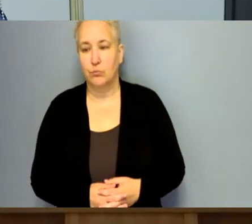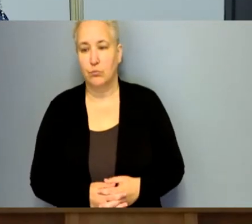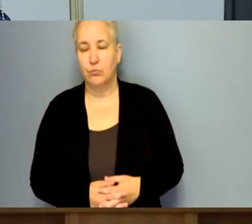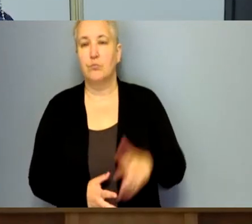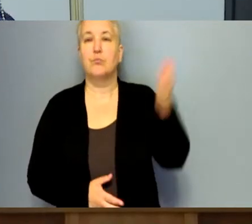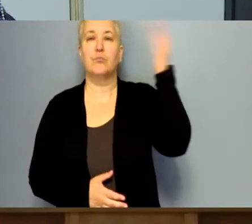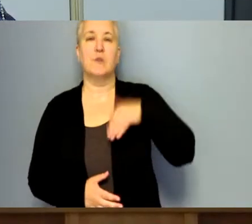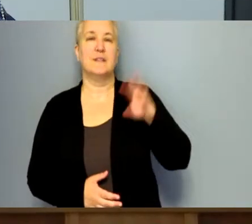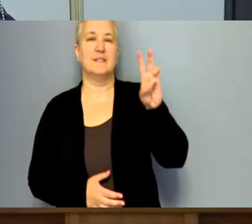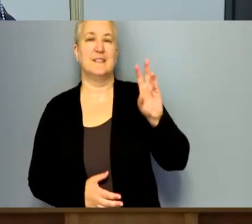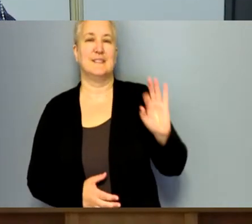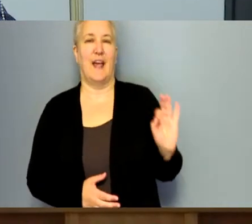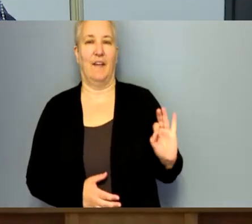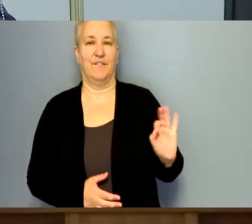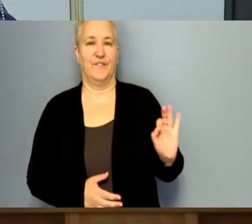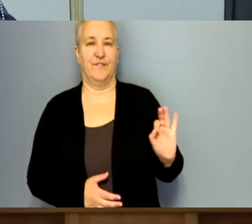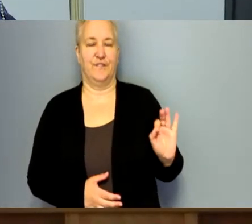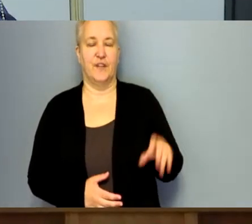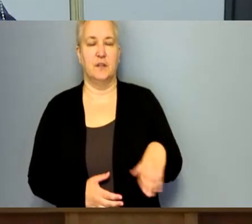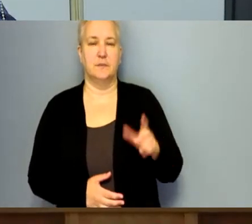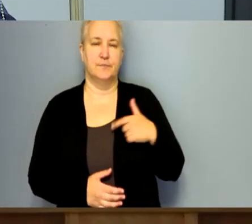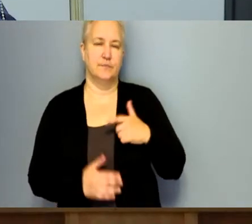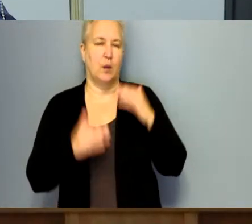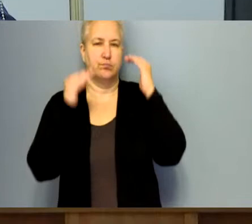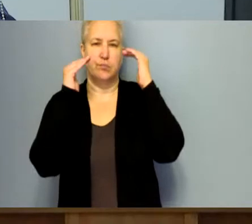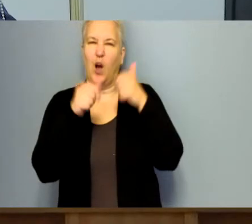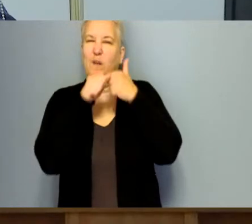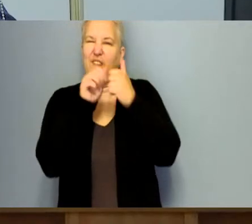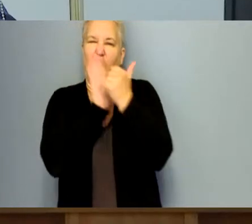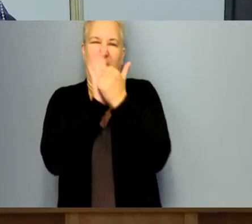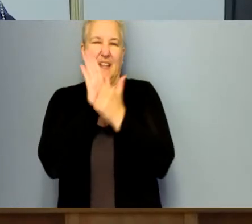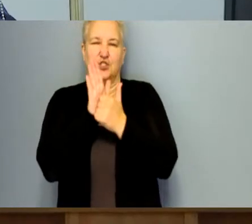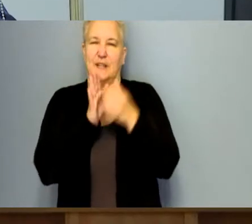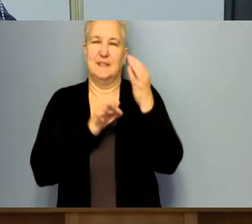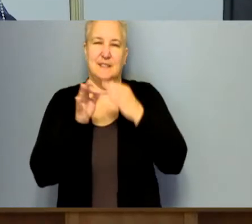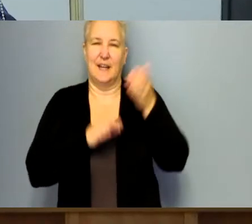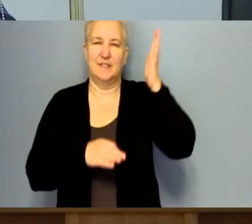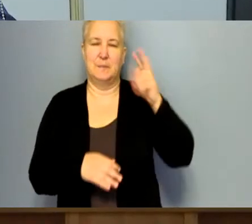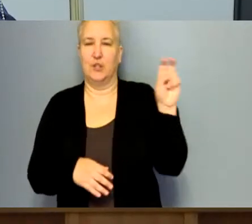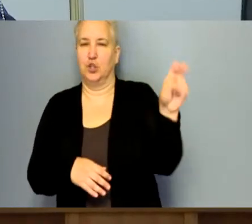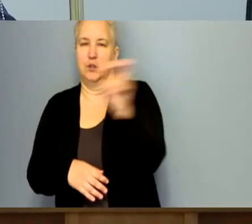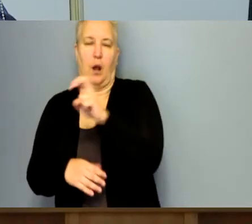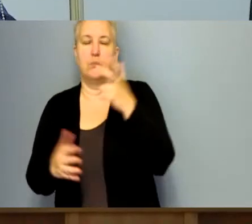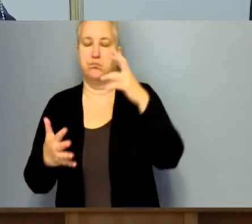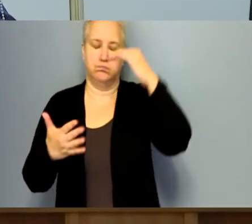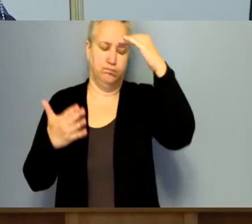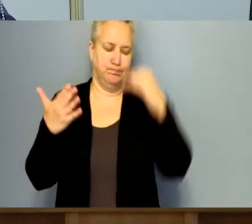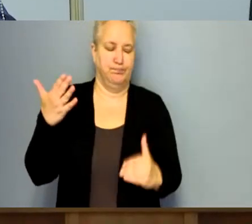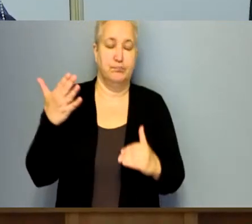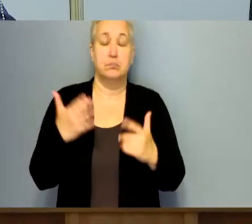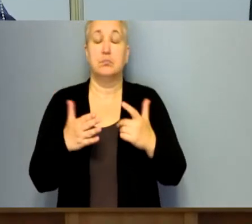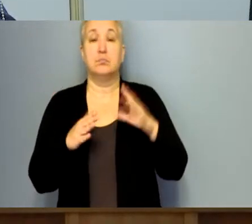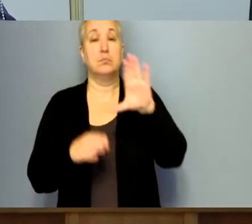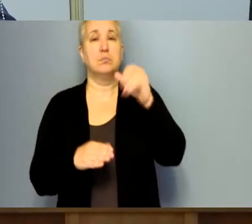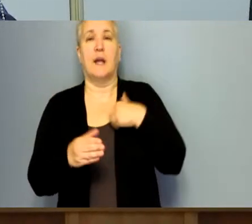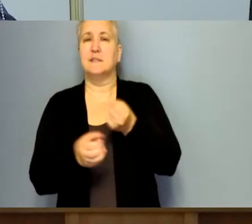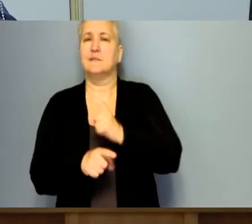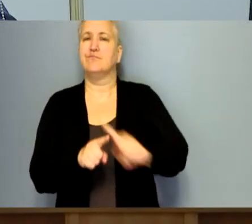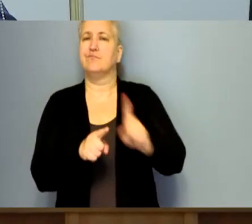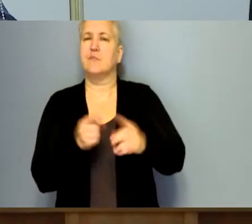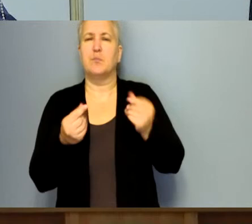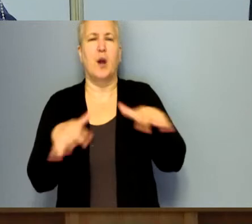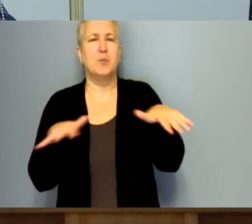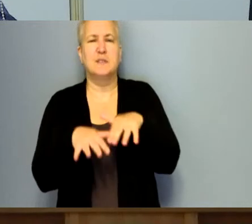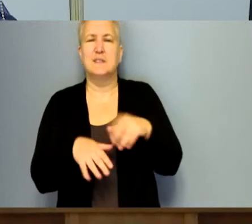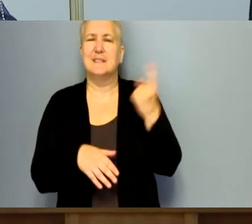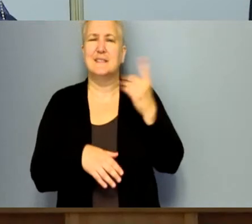6F, there's a question about 6F. I'm just going to go in order of the agenda, actually, instead of by speaker. This is, the county has various properties, single-family